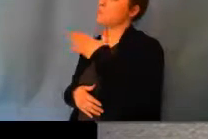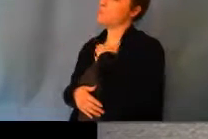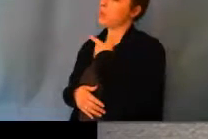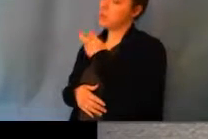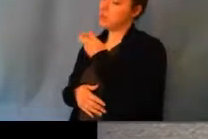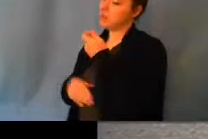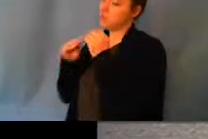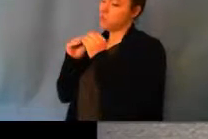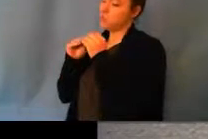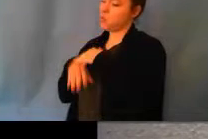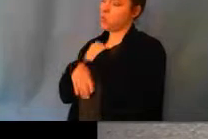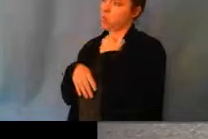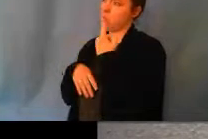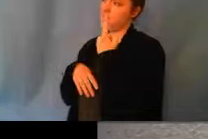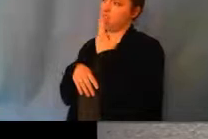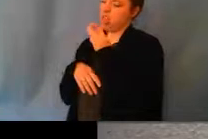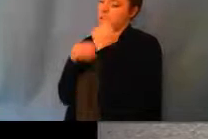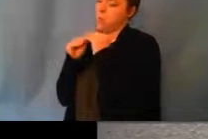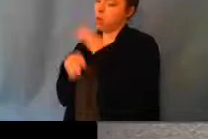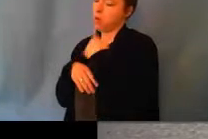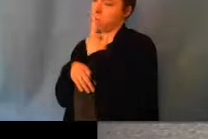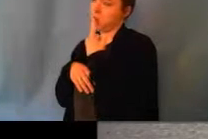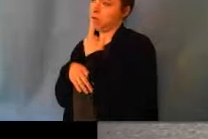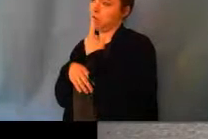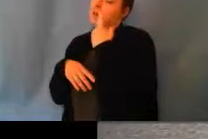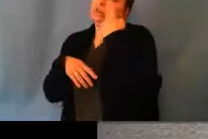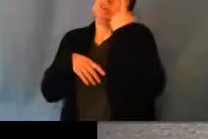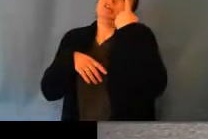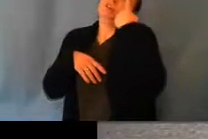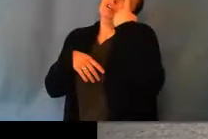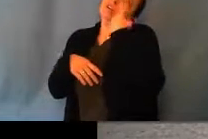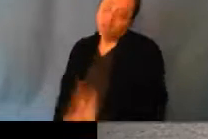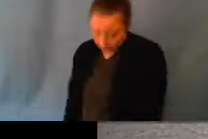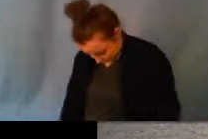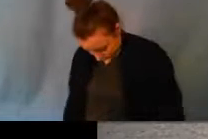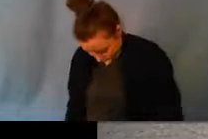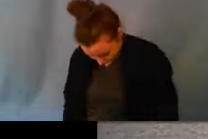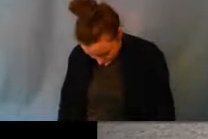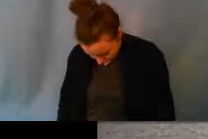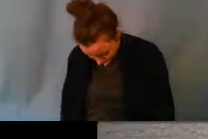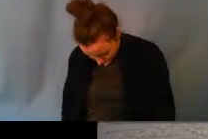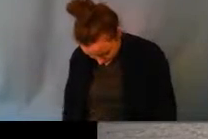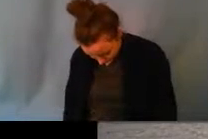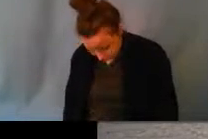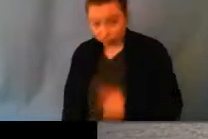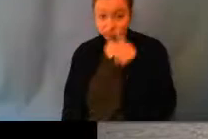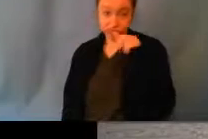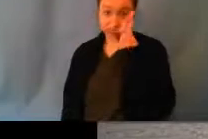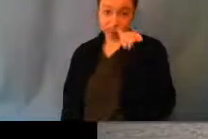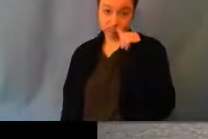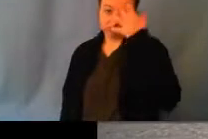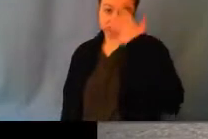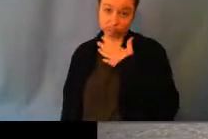little more than 1 spoon deep, moaned Laura. So Laura's not very happy, is she?